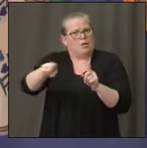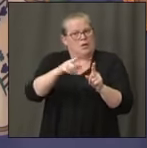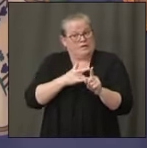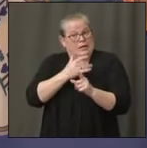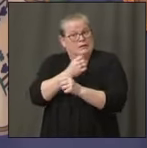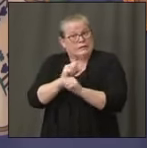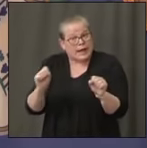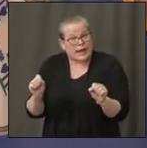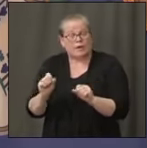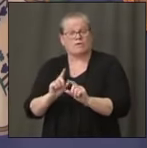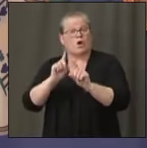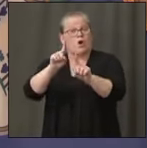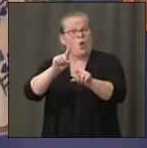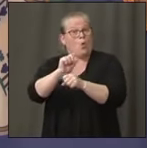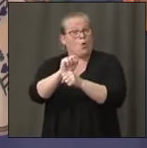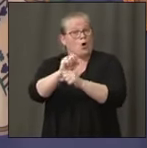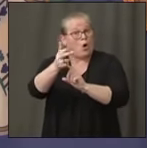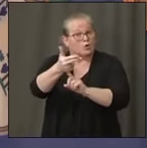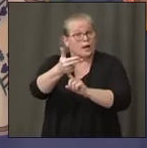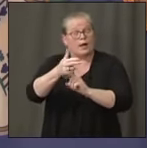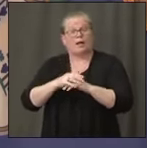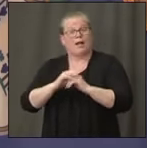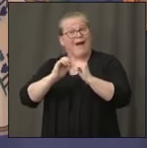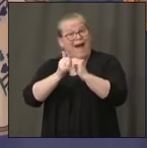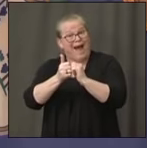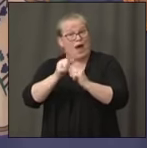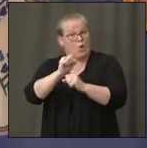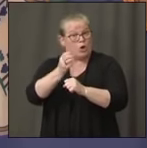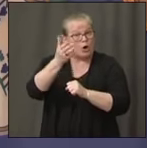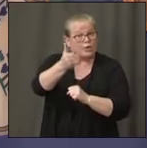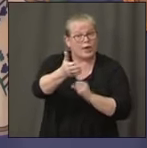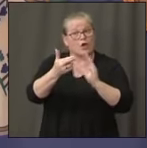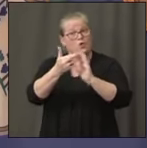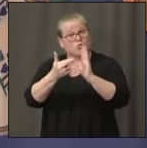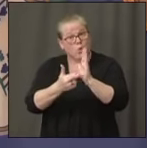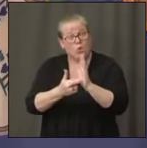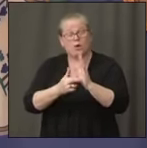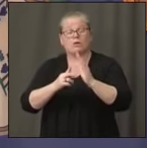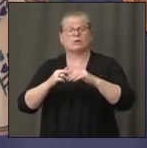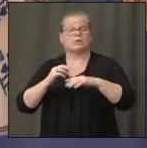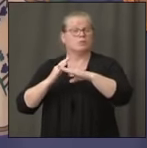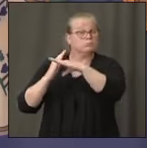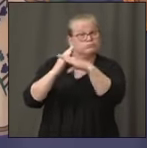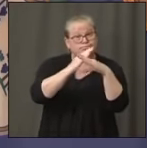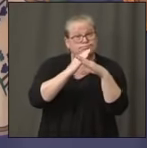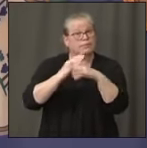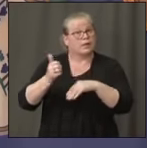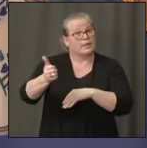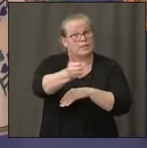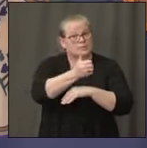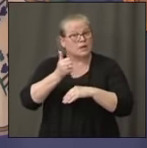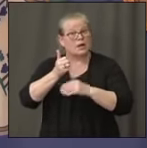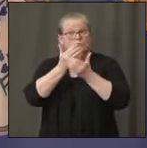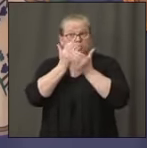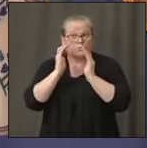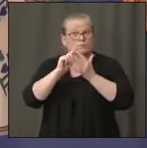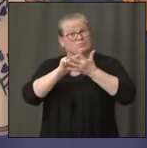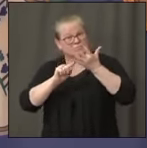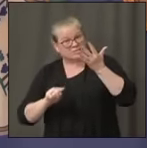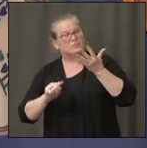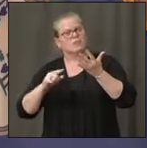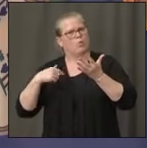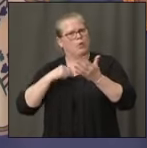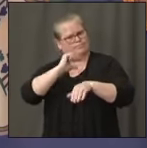set very clear protocols in terms of what they have to do in terms of infection standards and the such. And like it is with all of our businesses, it's